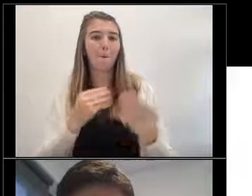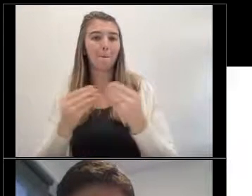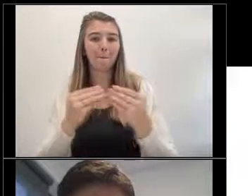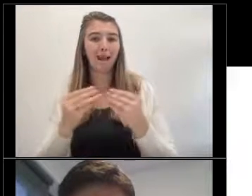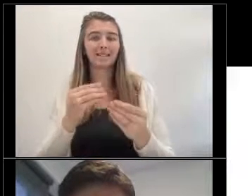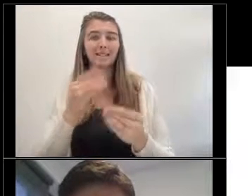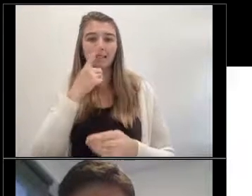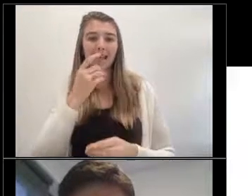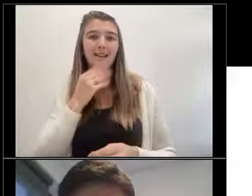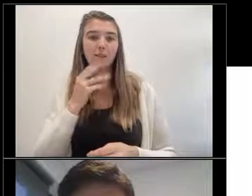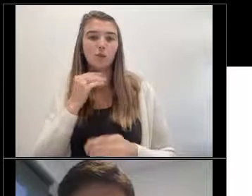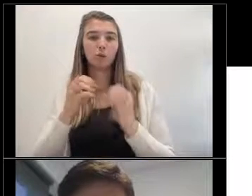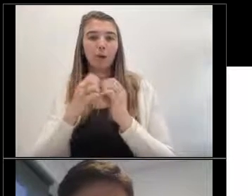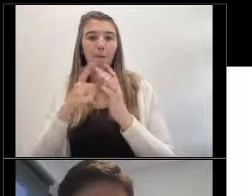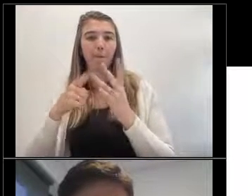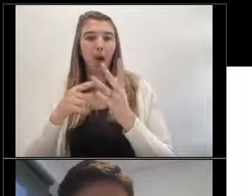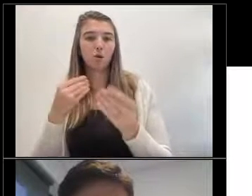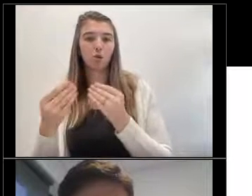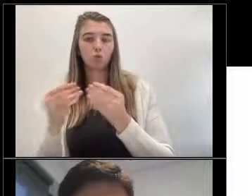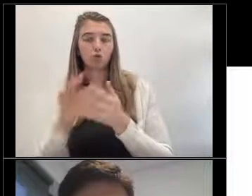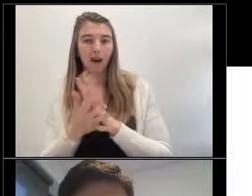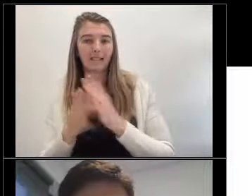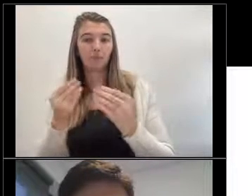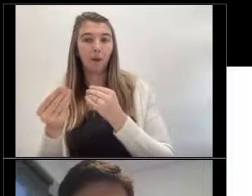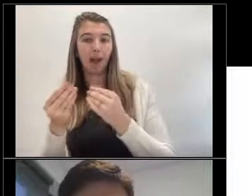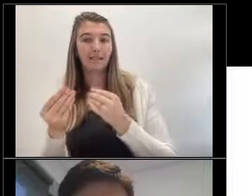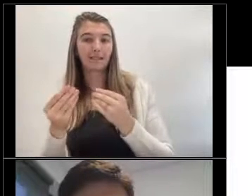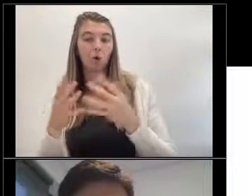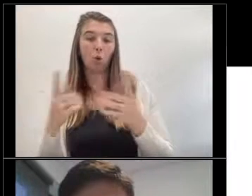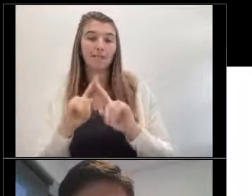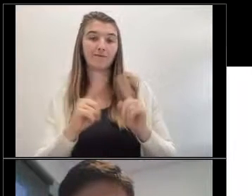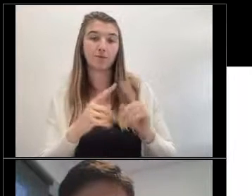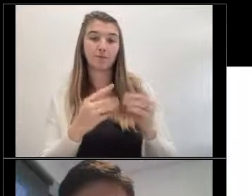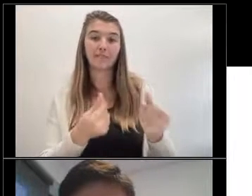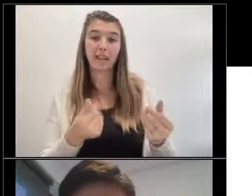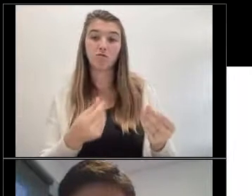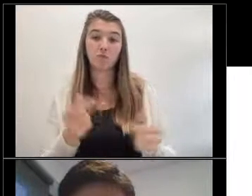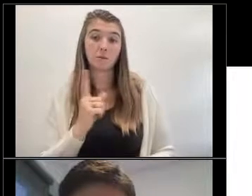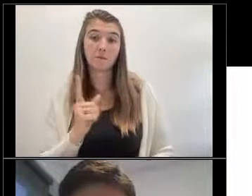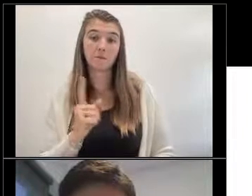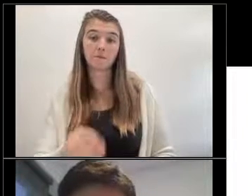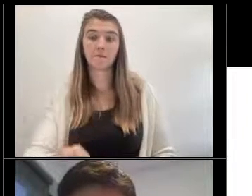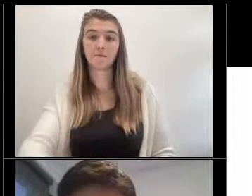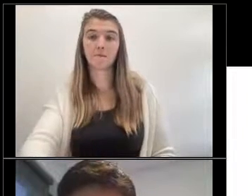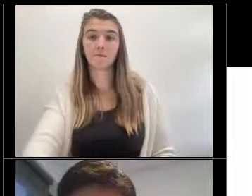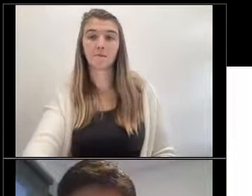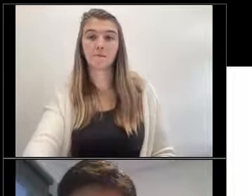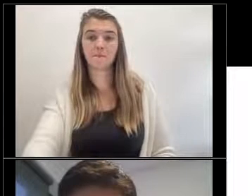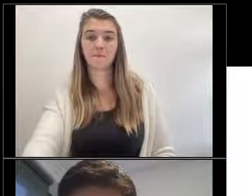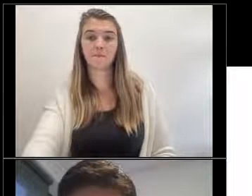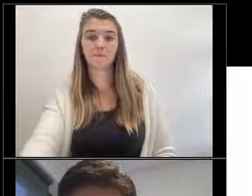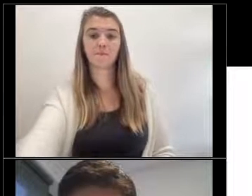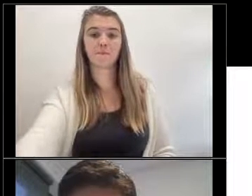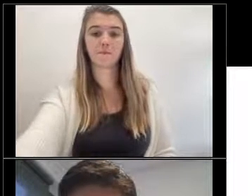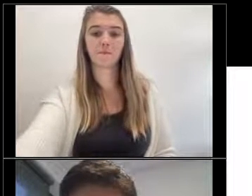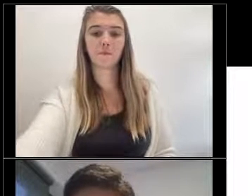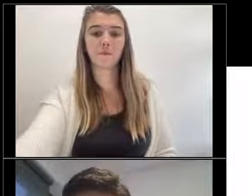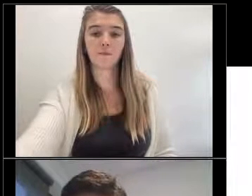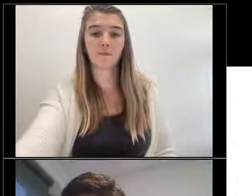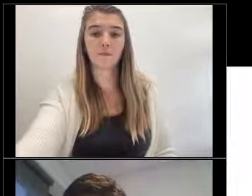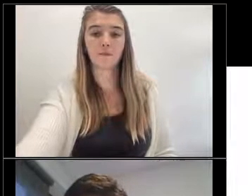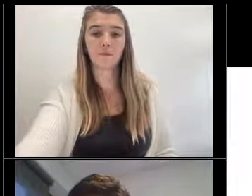plastics or other materials? And Tanya, do you want to start on that? Yes, thank you very much for the question. It's a great question, and there was